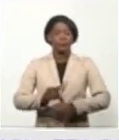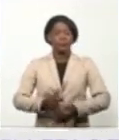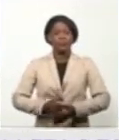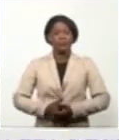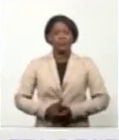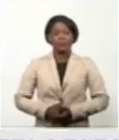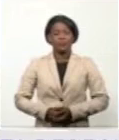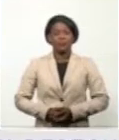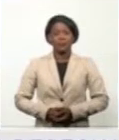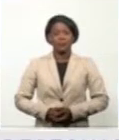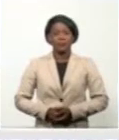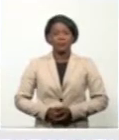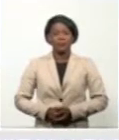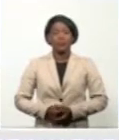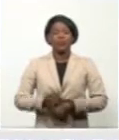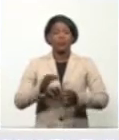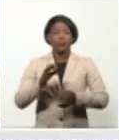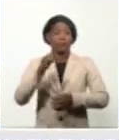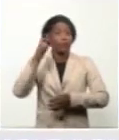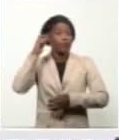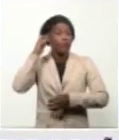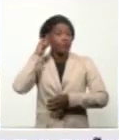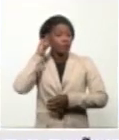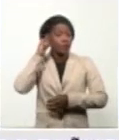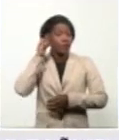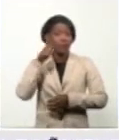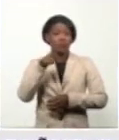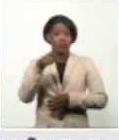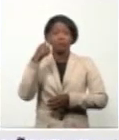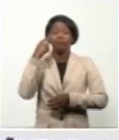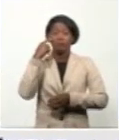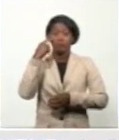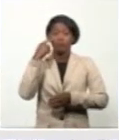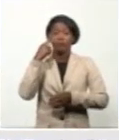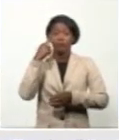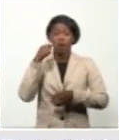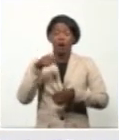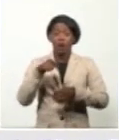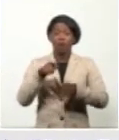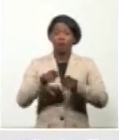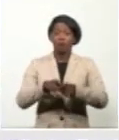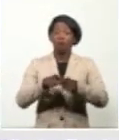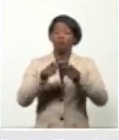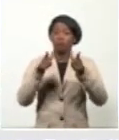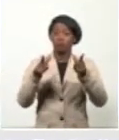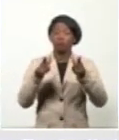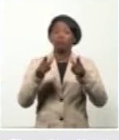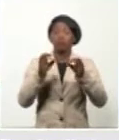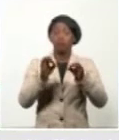132 people remain whose source of infection is outside of the country.